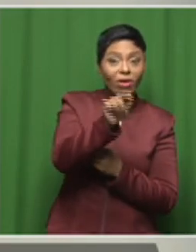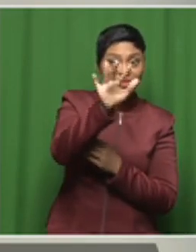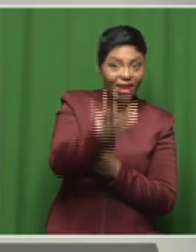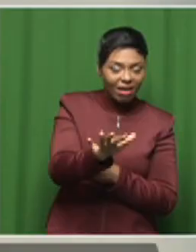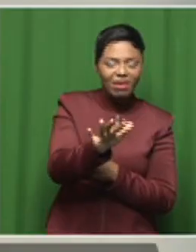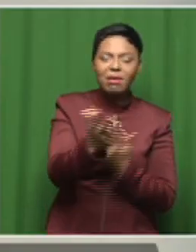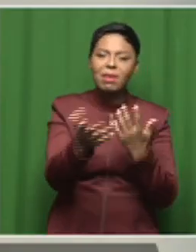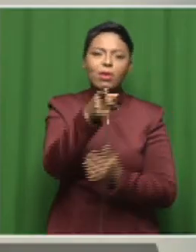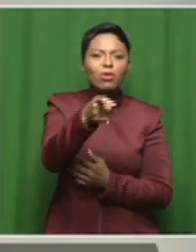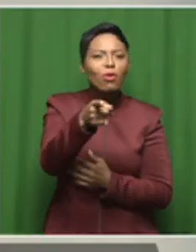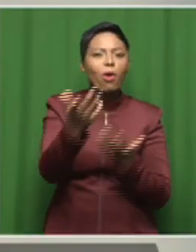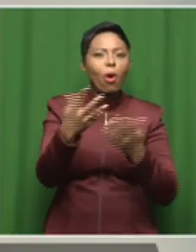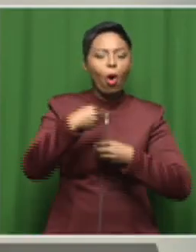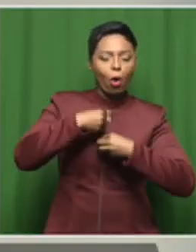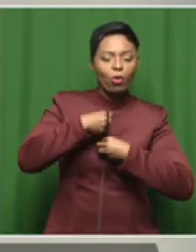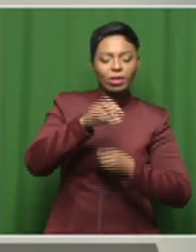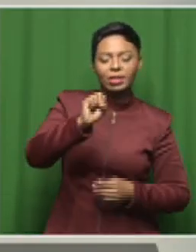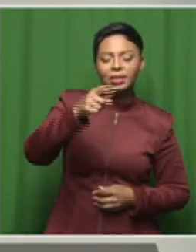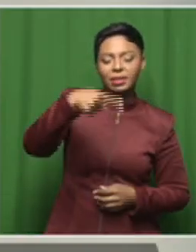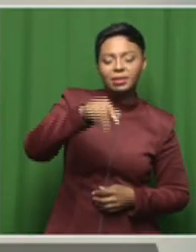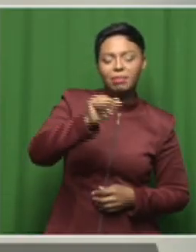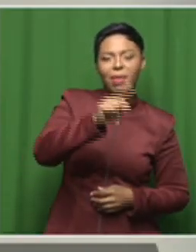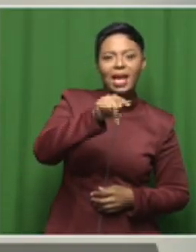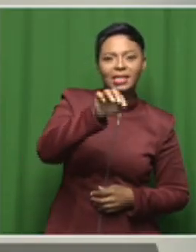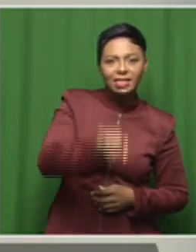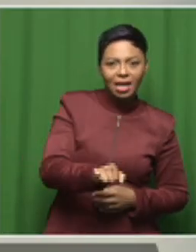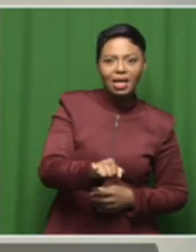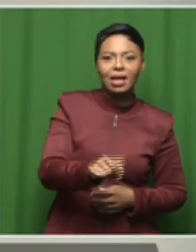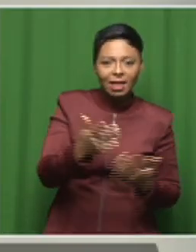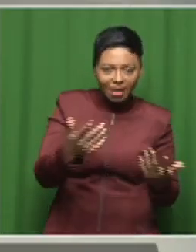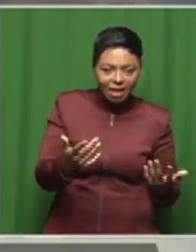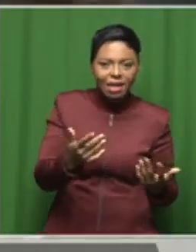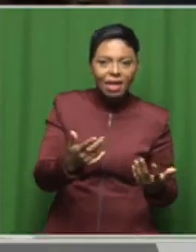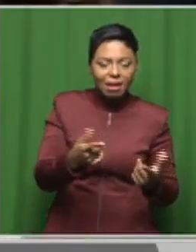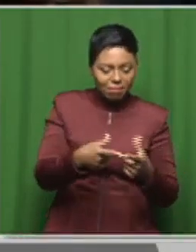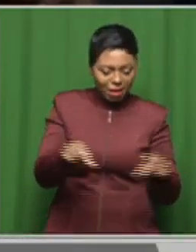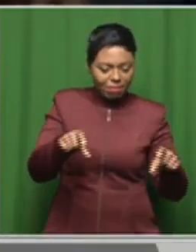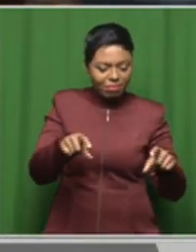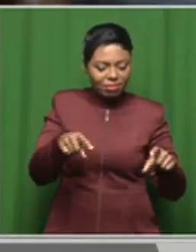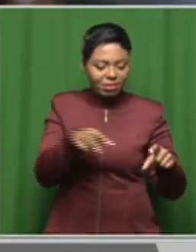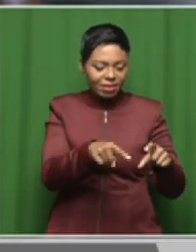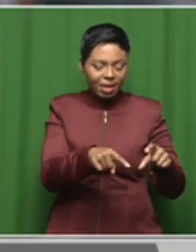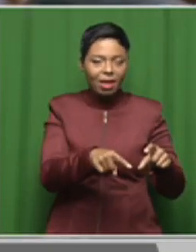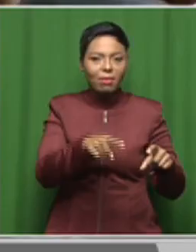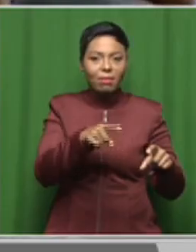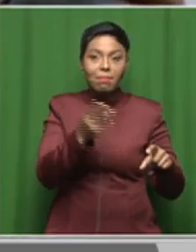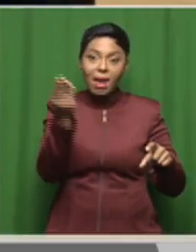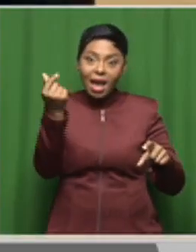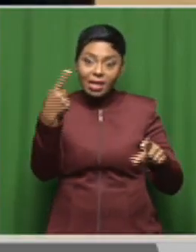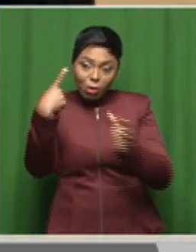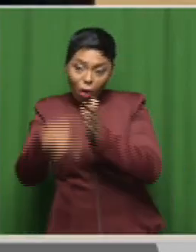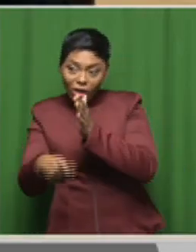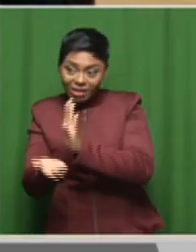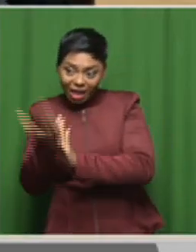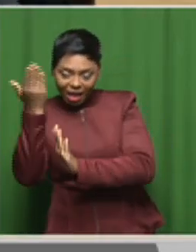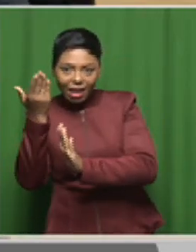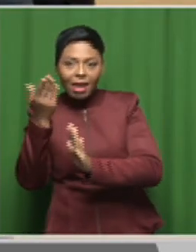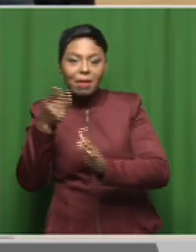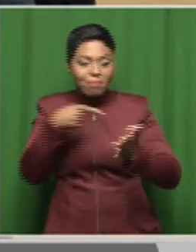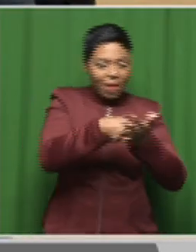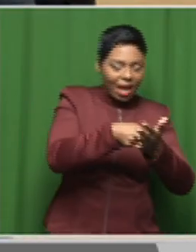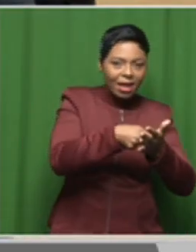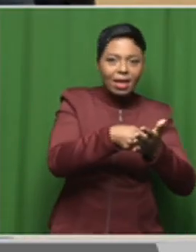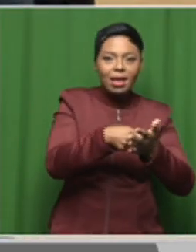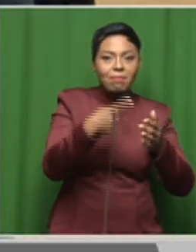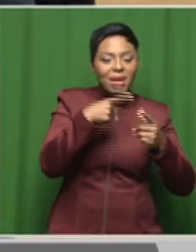shop or some place that you don't get a receipt. So you don't actually have any proof that you paid the incorrect price. So